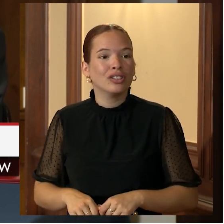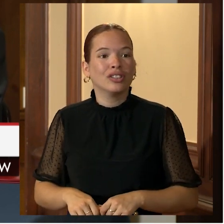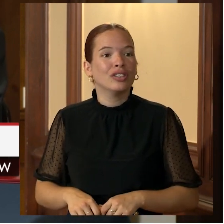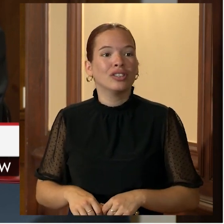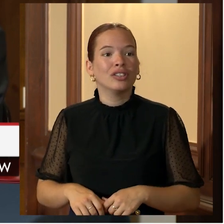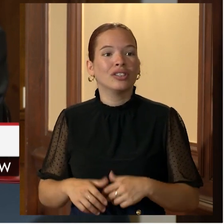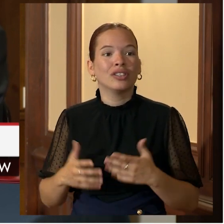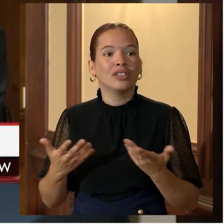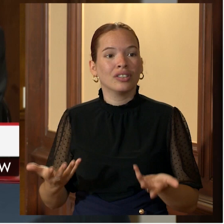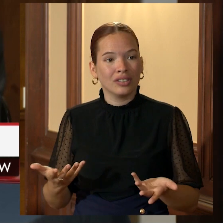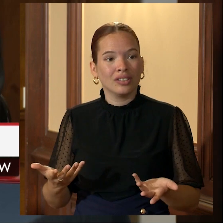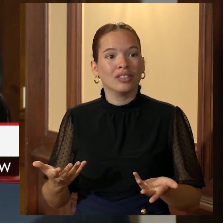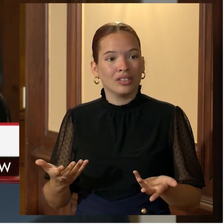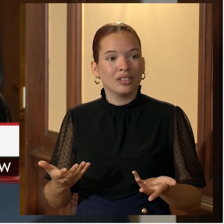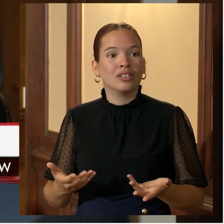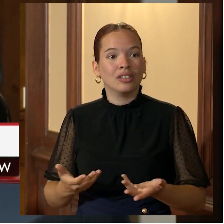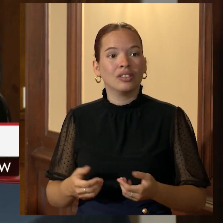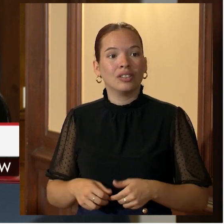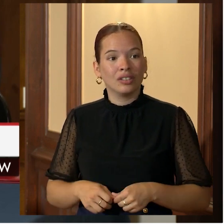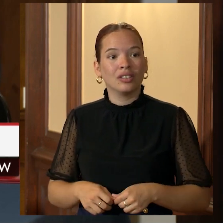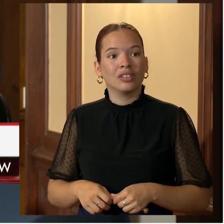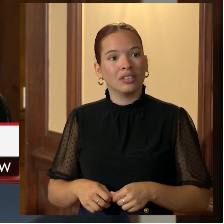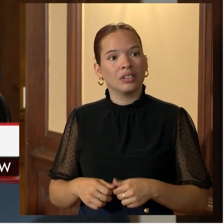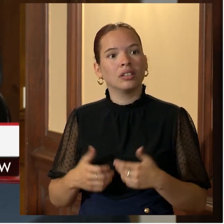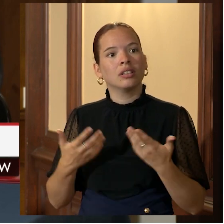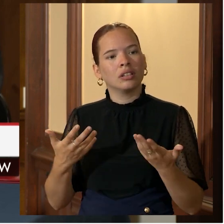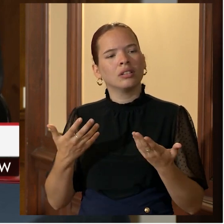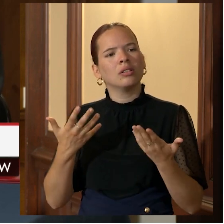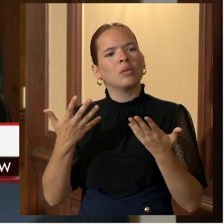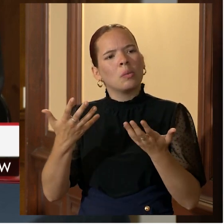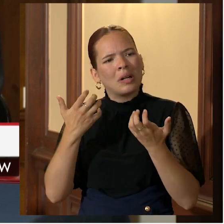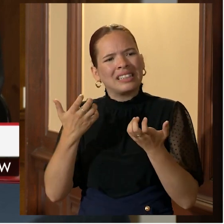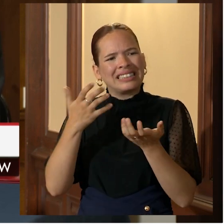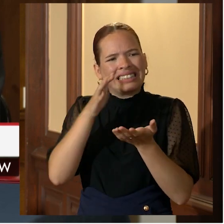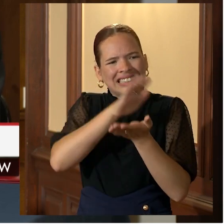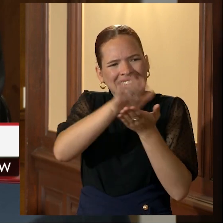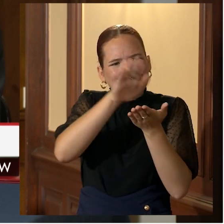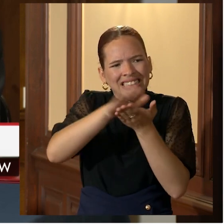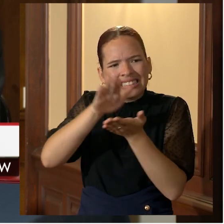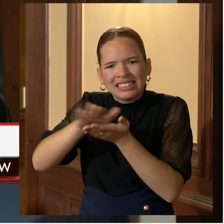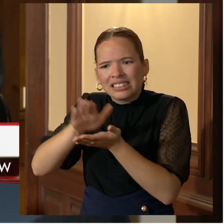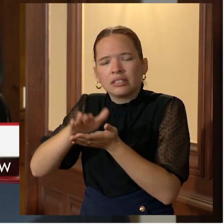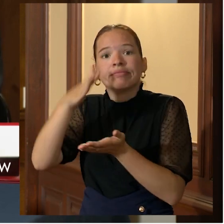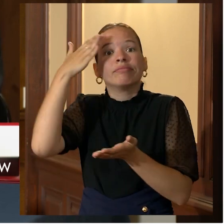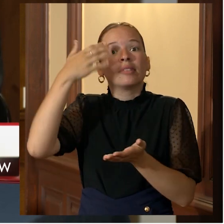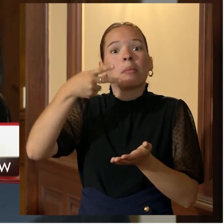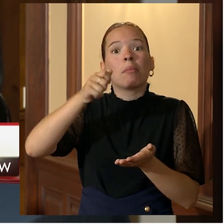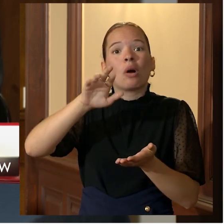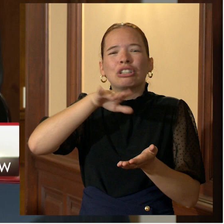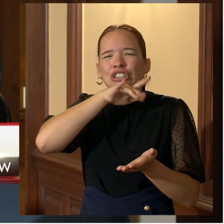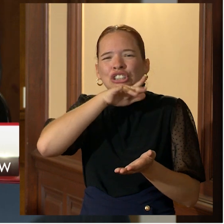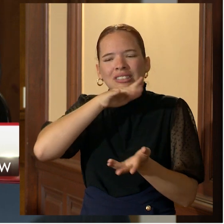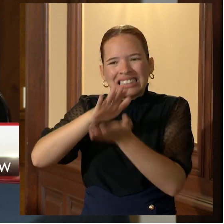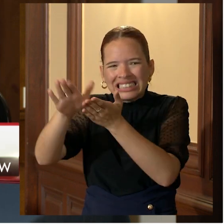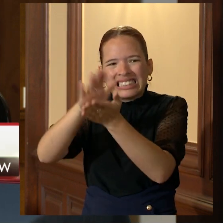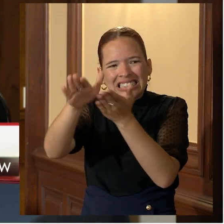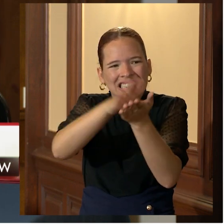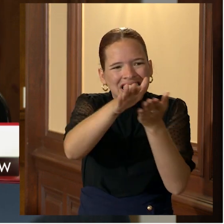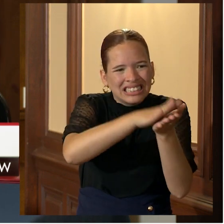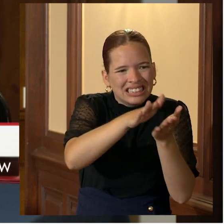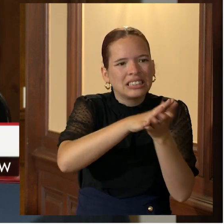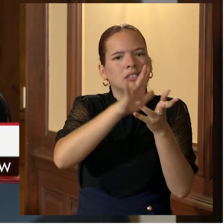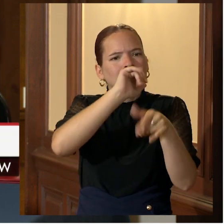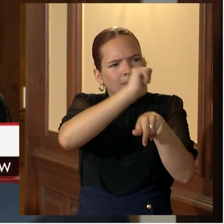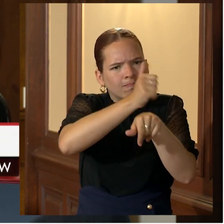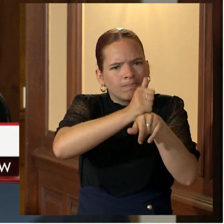our federal parklands, whether it's cleaning them up, planting trees, or even planting bike stands at certain federal parks. We're part of Card Bearing